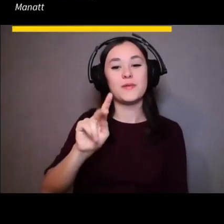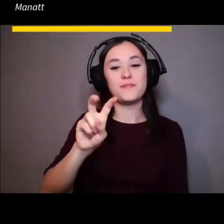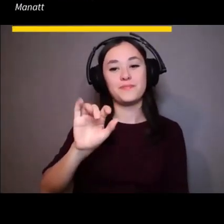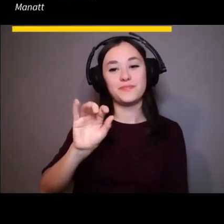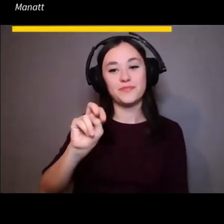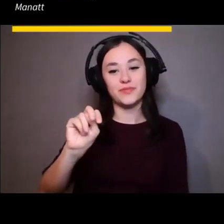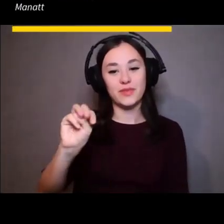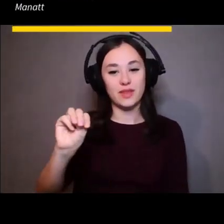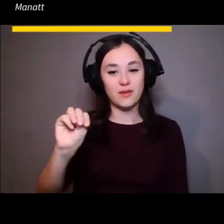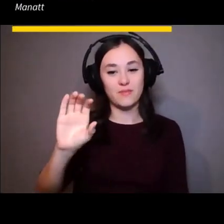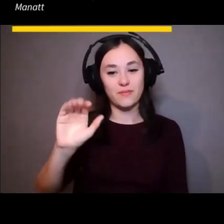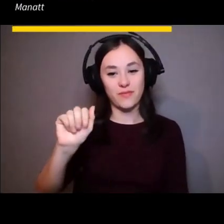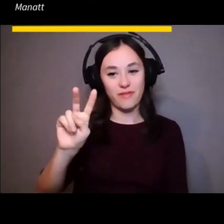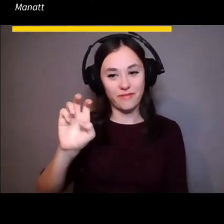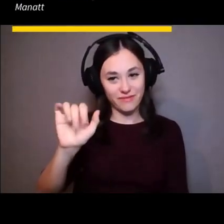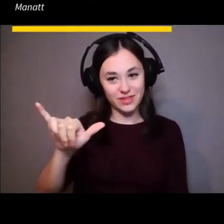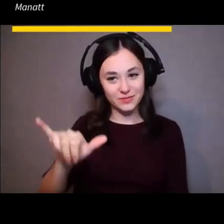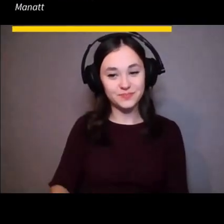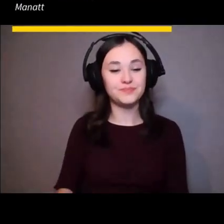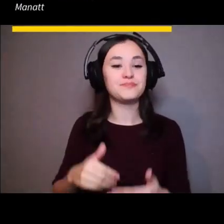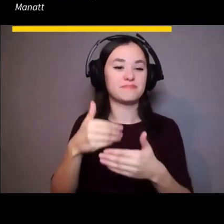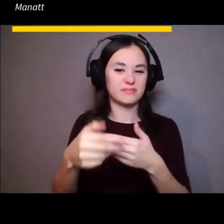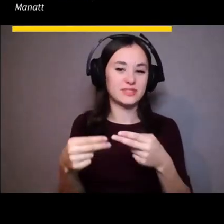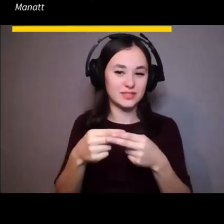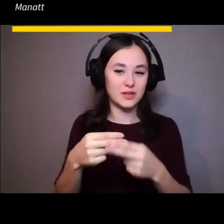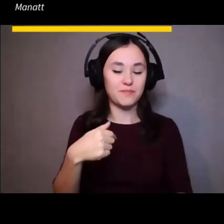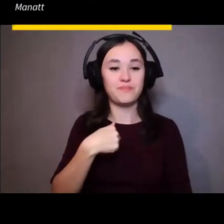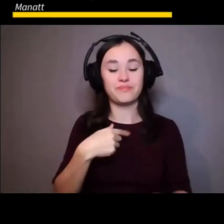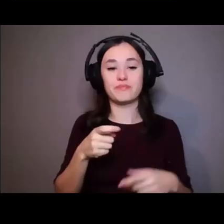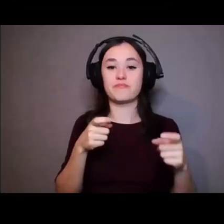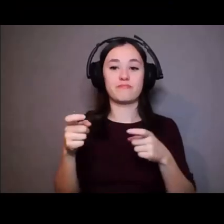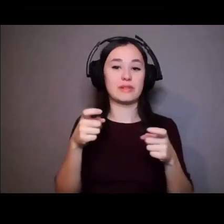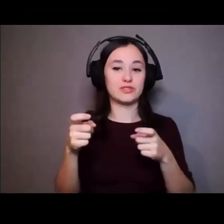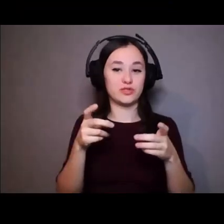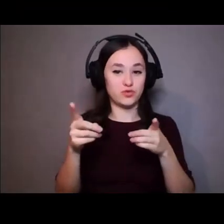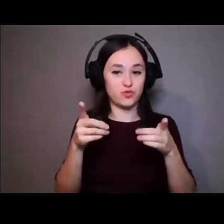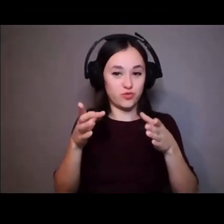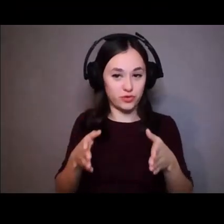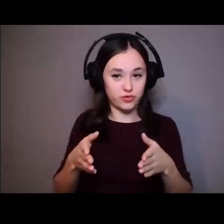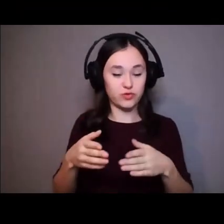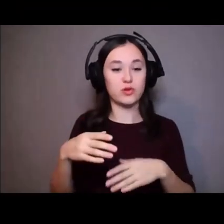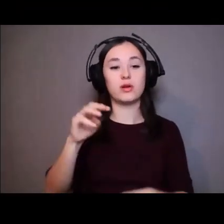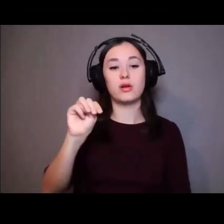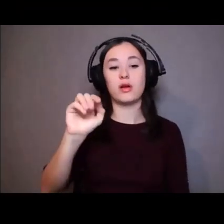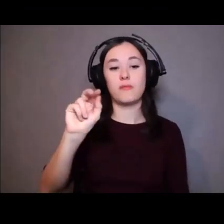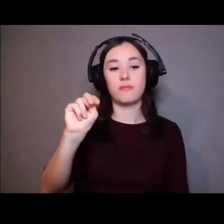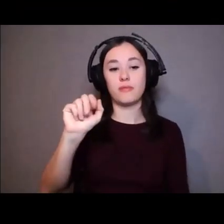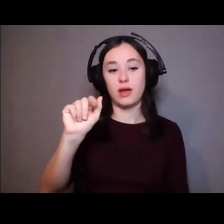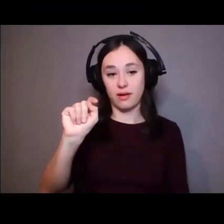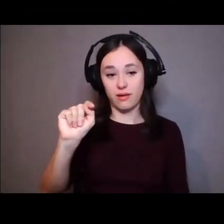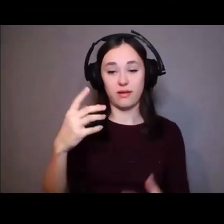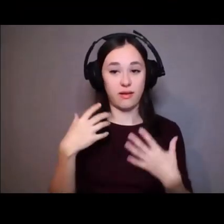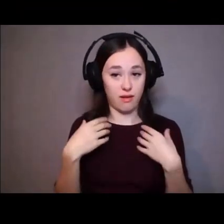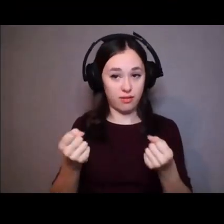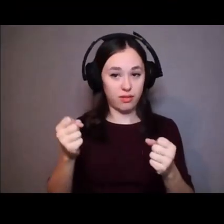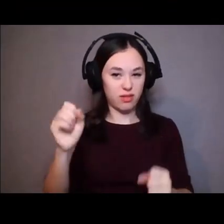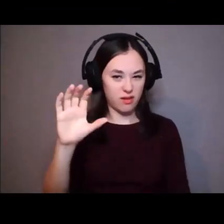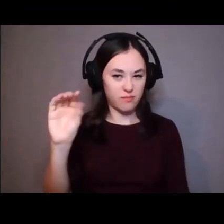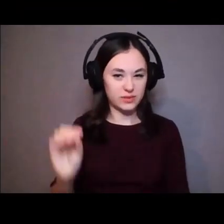we go to the next slide, I'm a managing director at Manat Health, and I have the privilege over the course of the